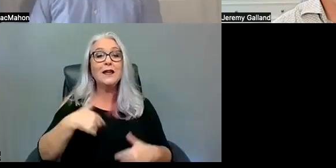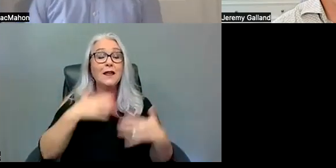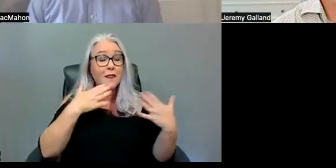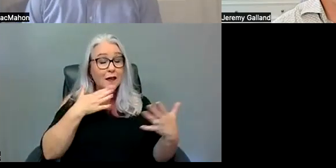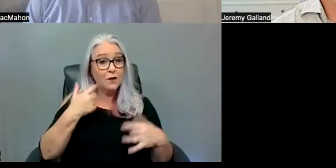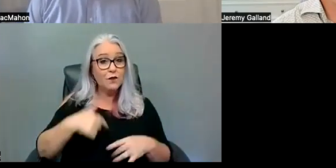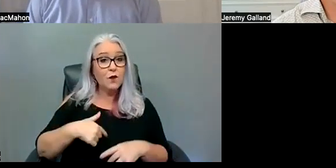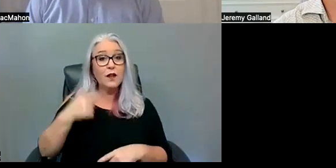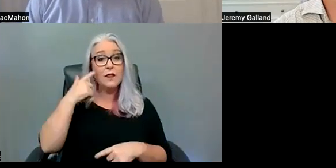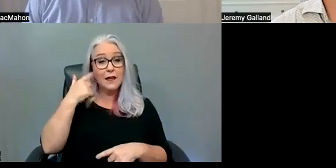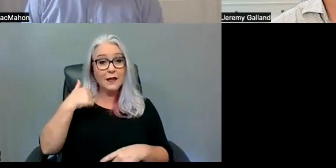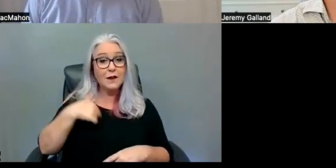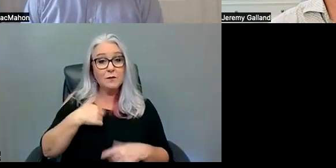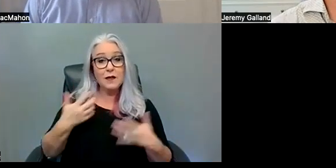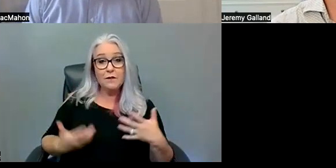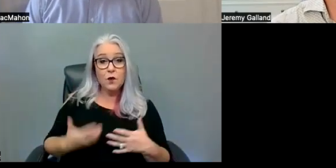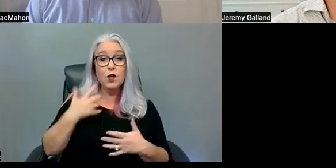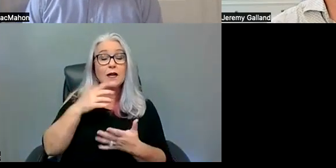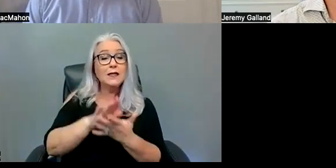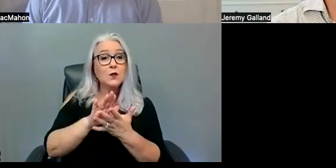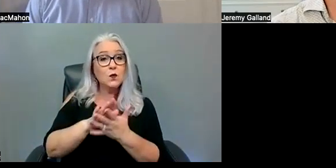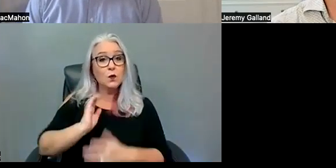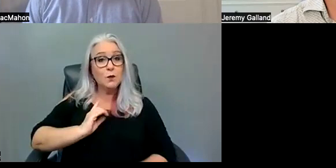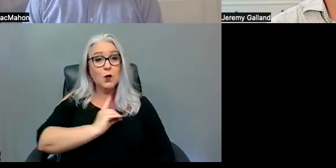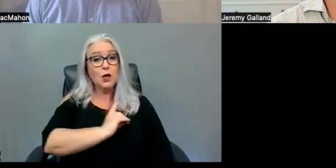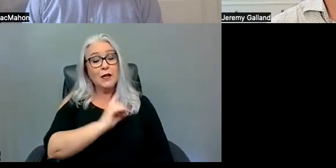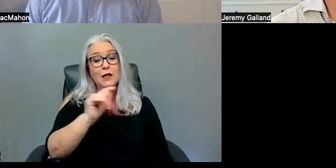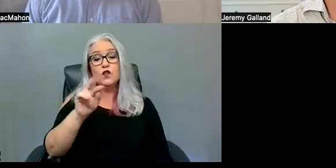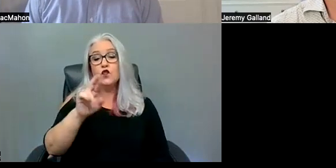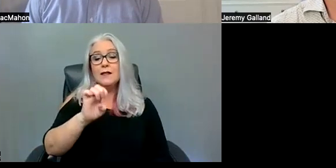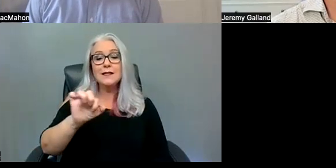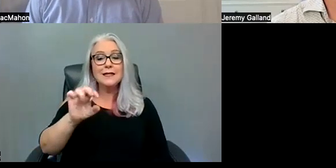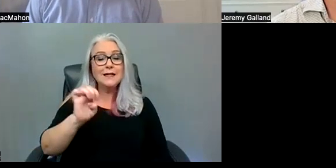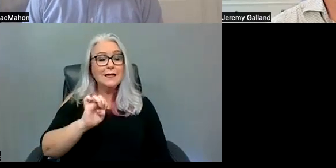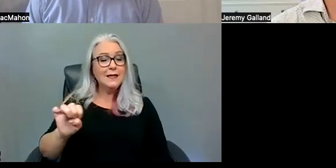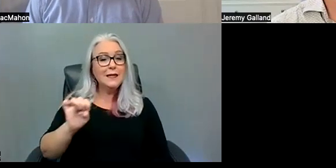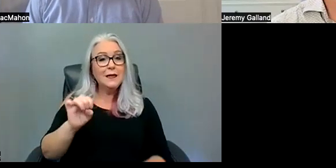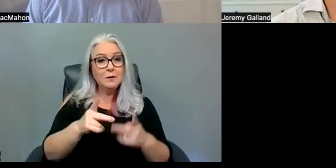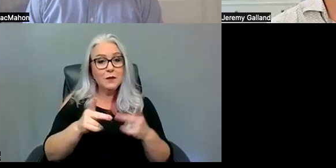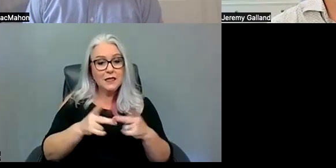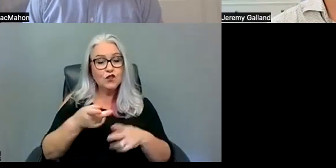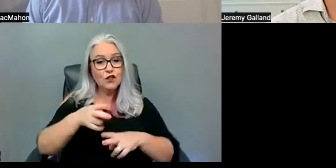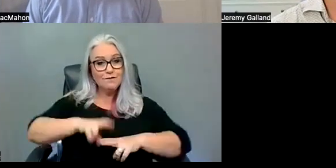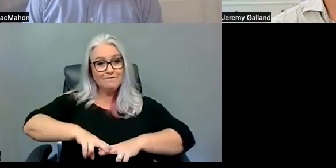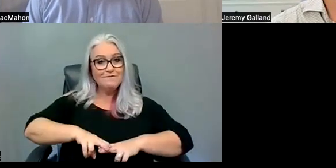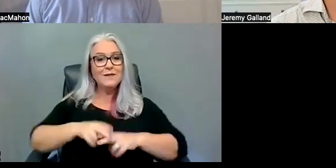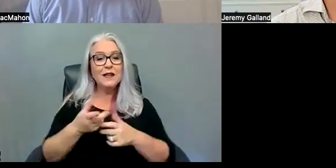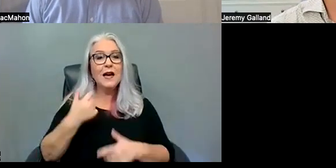for a school board trustee position. I want to thank the League of Women Voters for hosting this